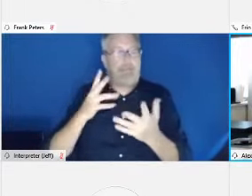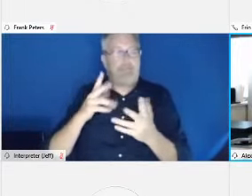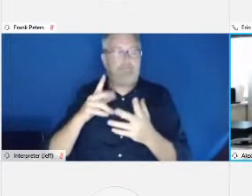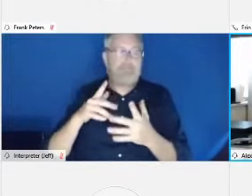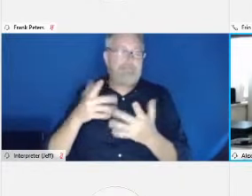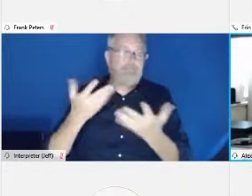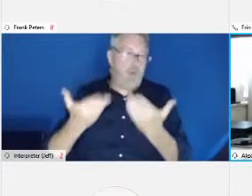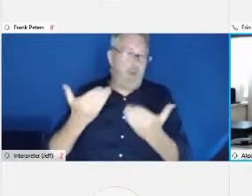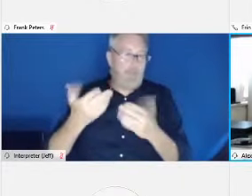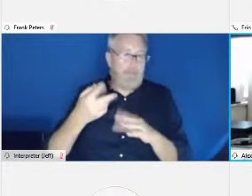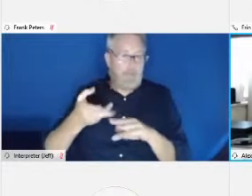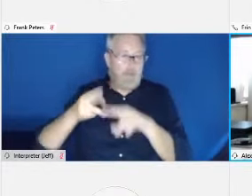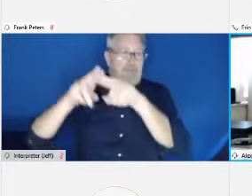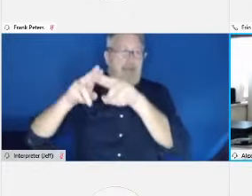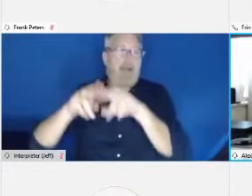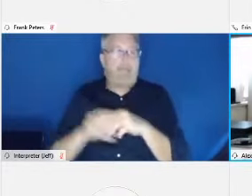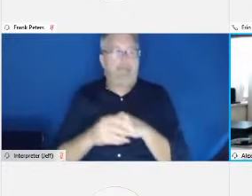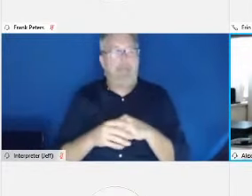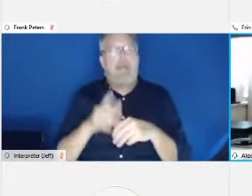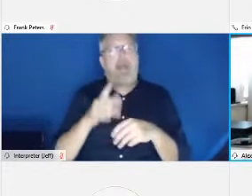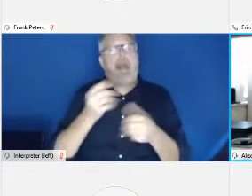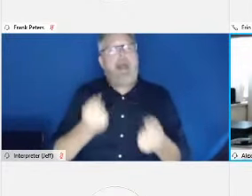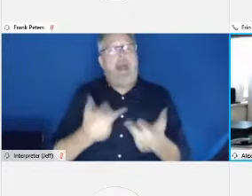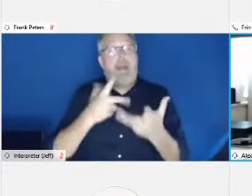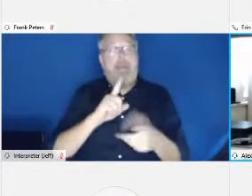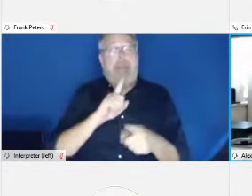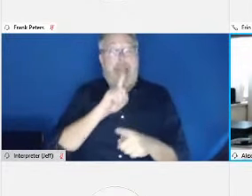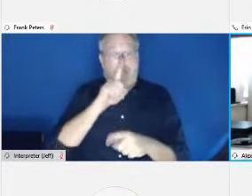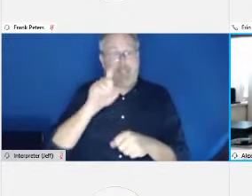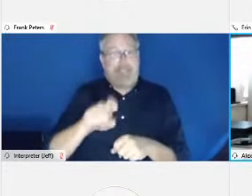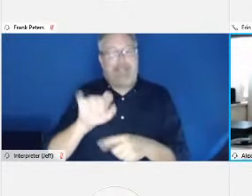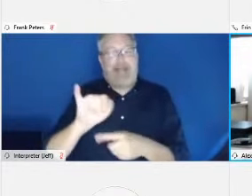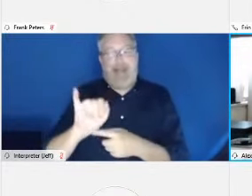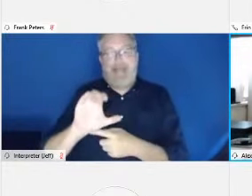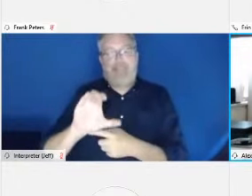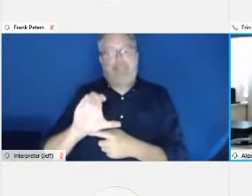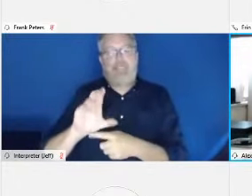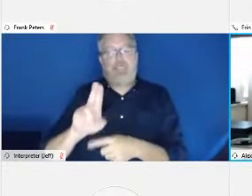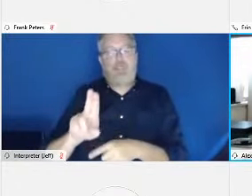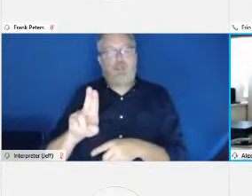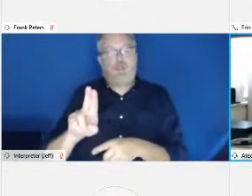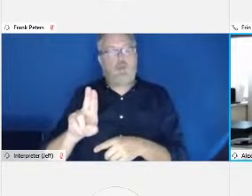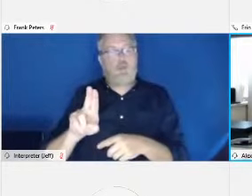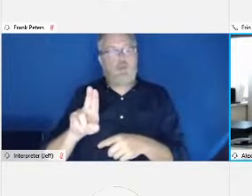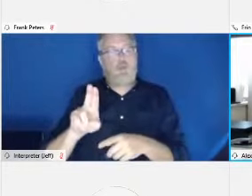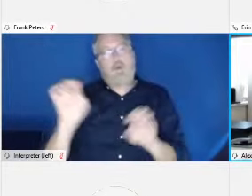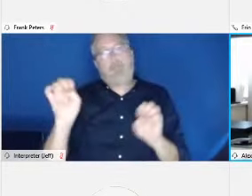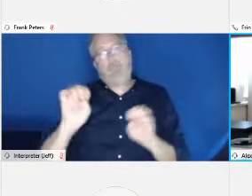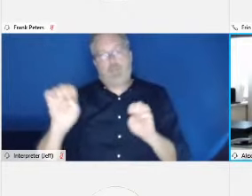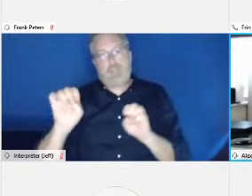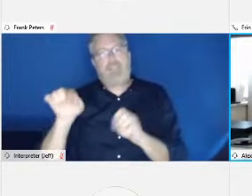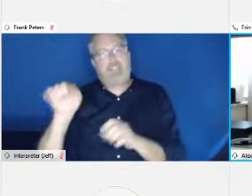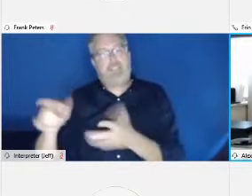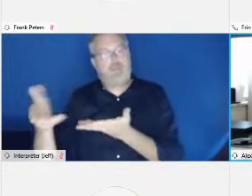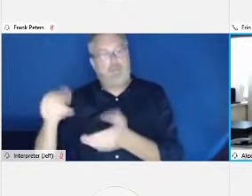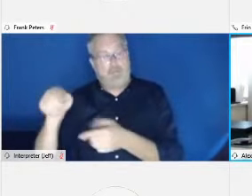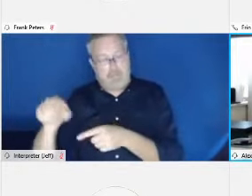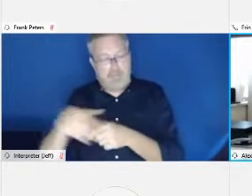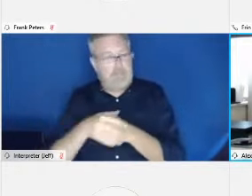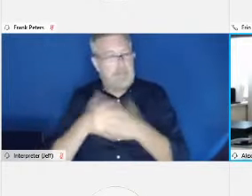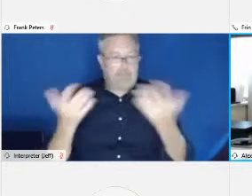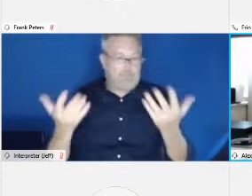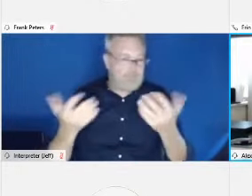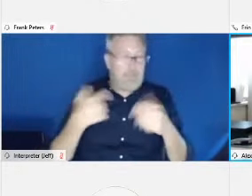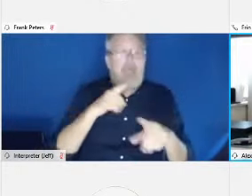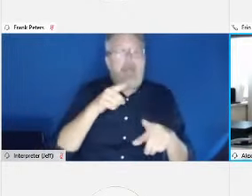status is and whether they truly needed to go to ICU testing or emergency care, that's a whole nother story. What I can tell you is, if you go to